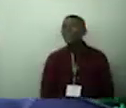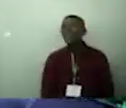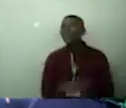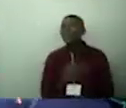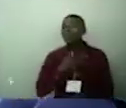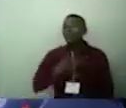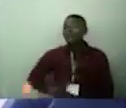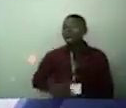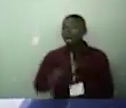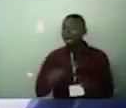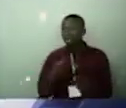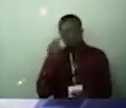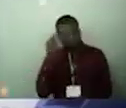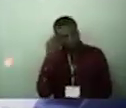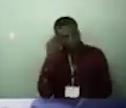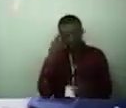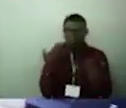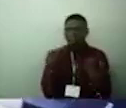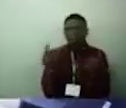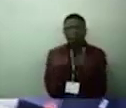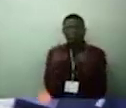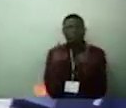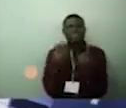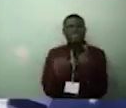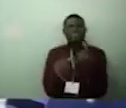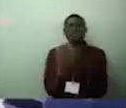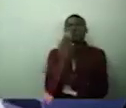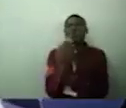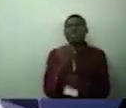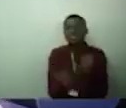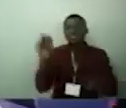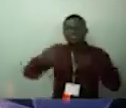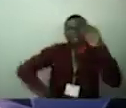Nobody can sink so deep that the love of God cannot get there.